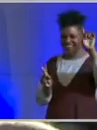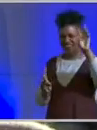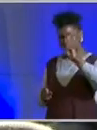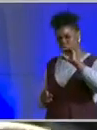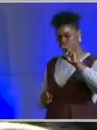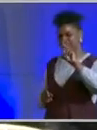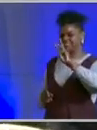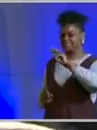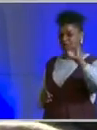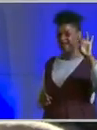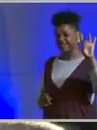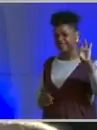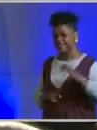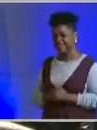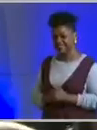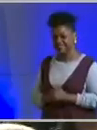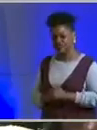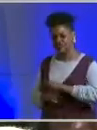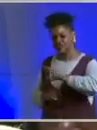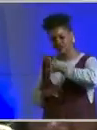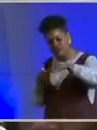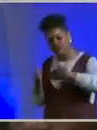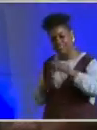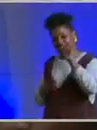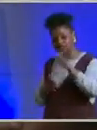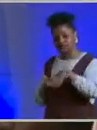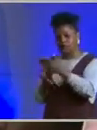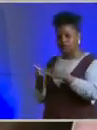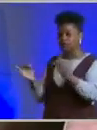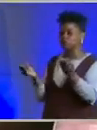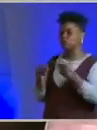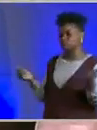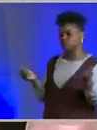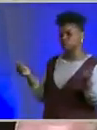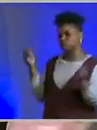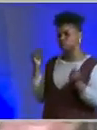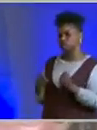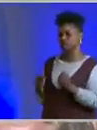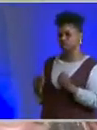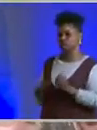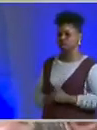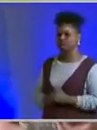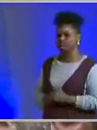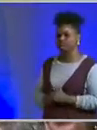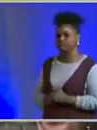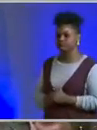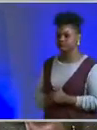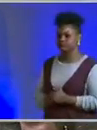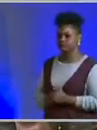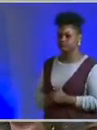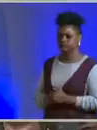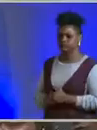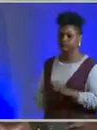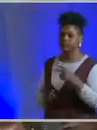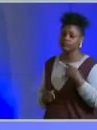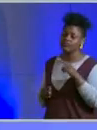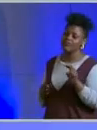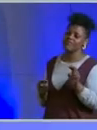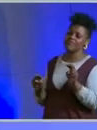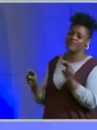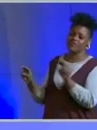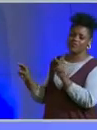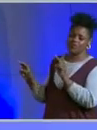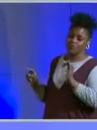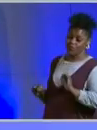8 wards have to be a part of the solution. So I've charged our team with looking across the city and